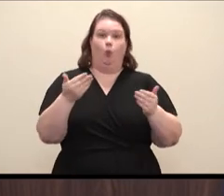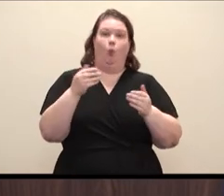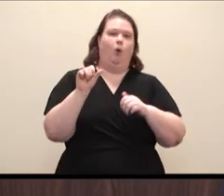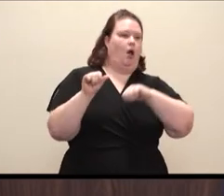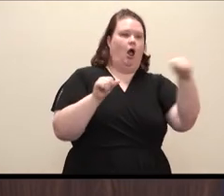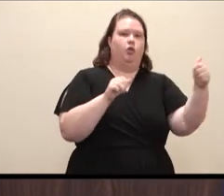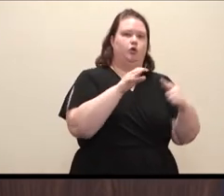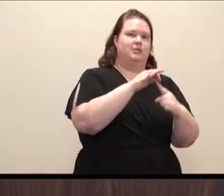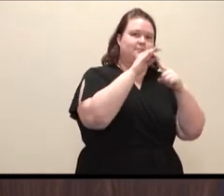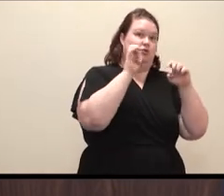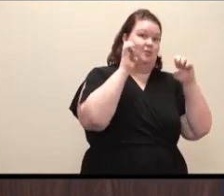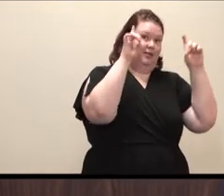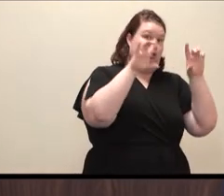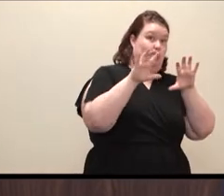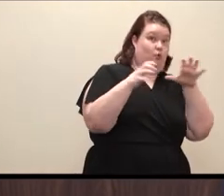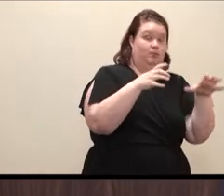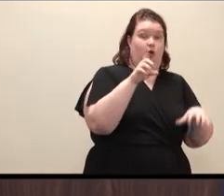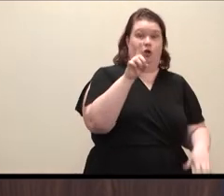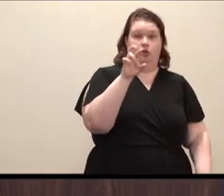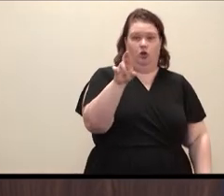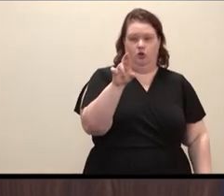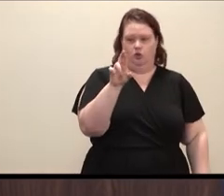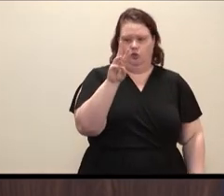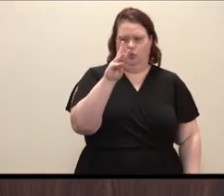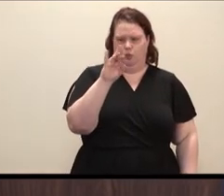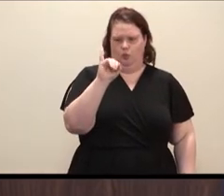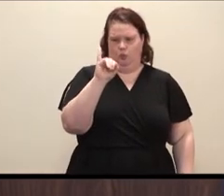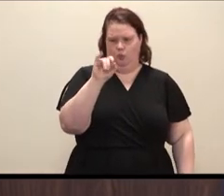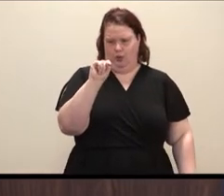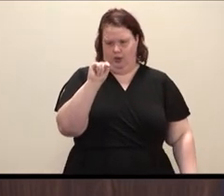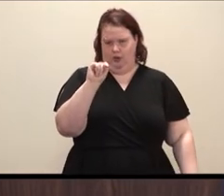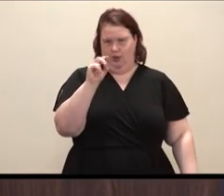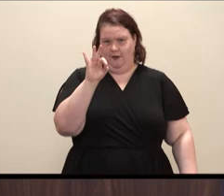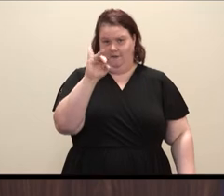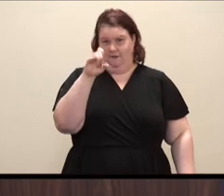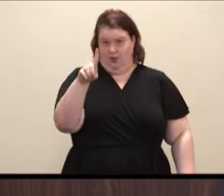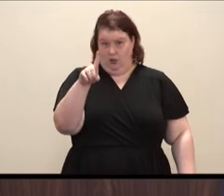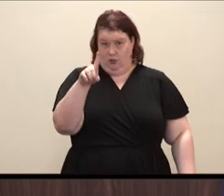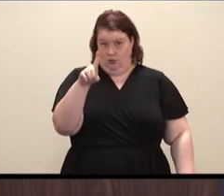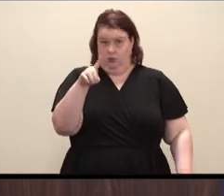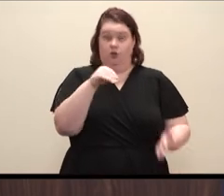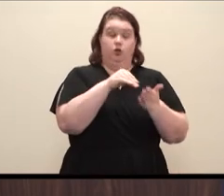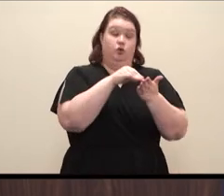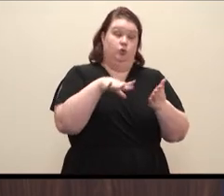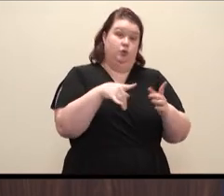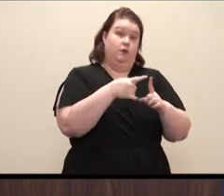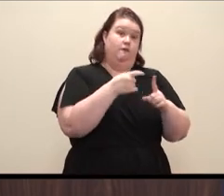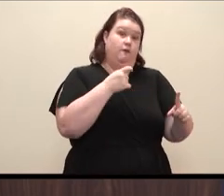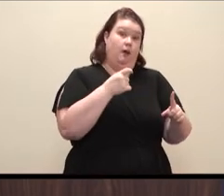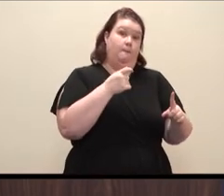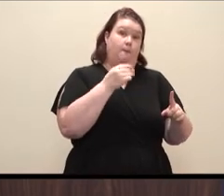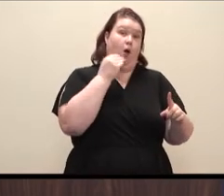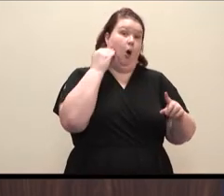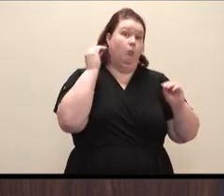special populations, which would be Dr. Wigtill, for our foster students who are in foster care and maybe